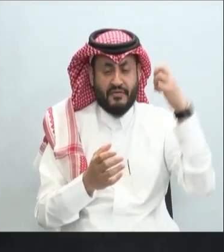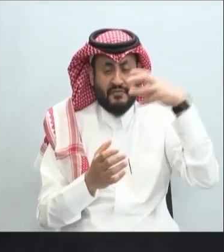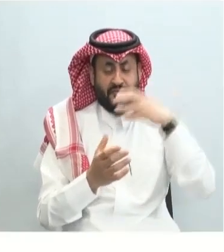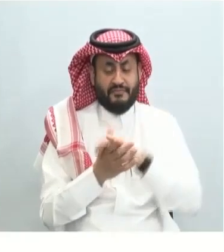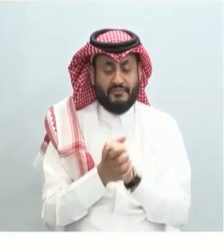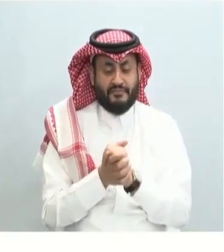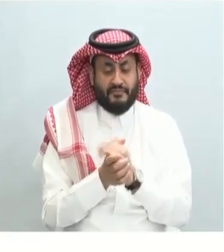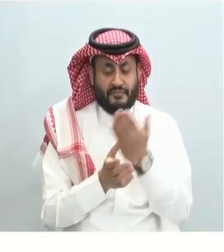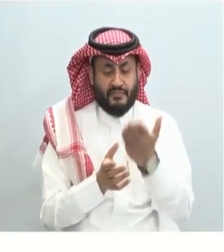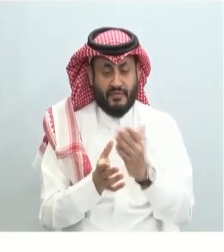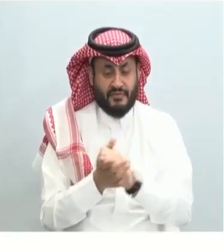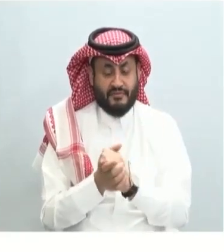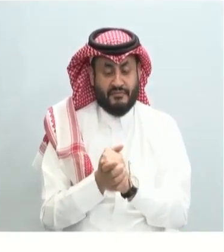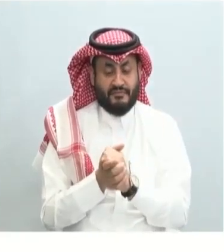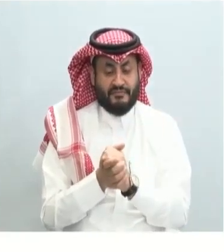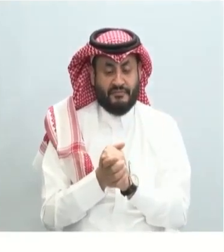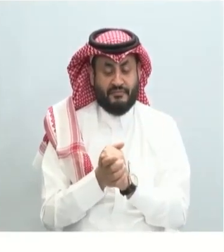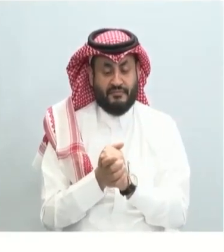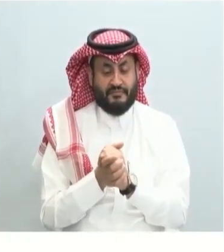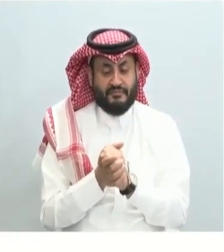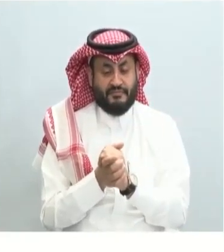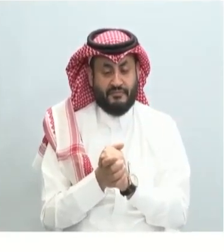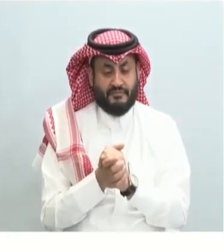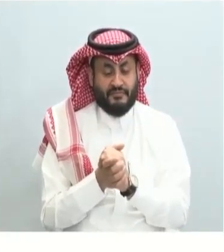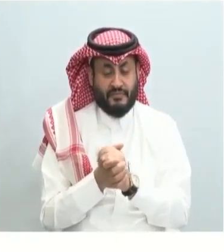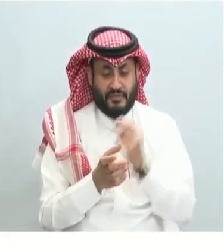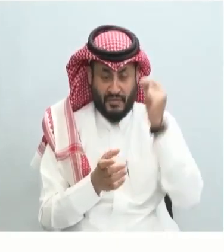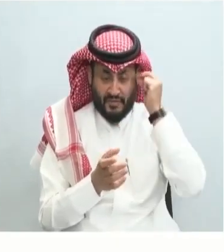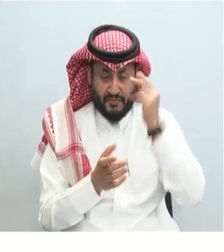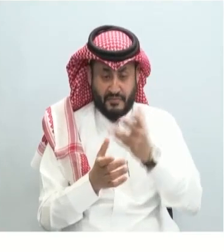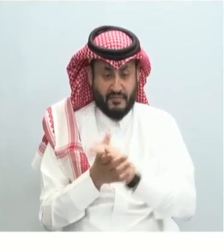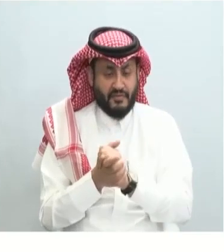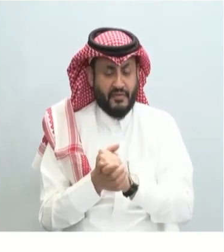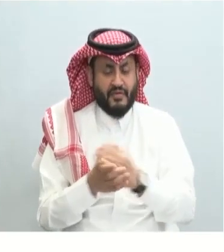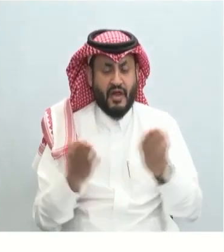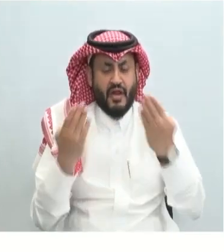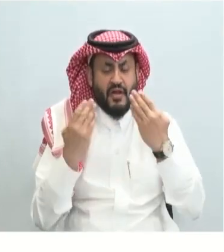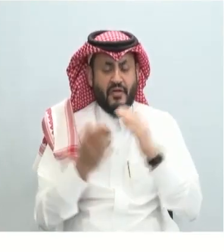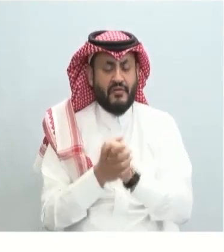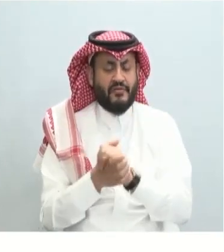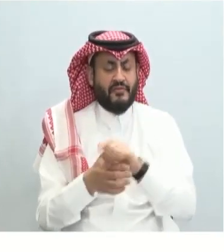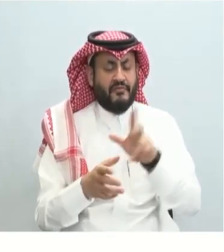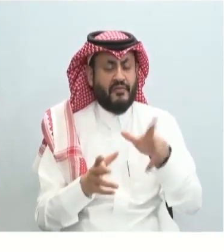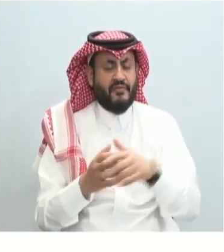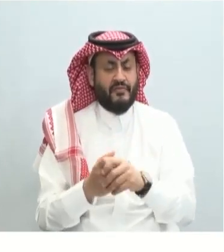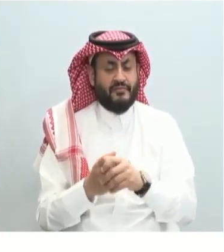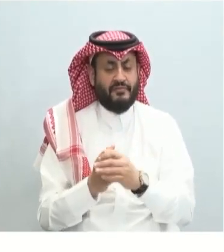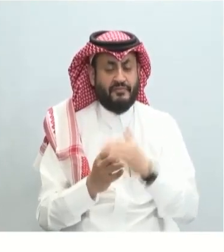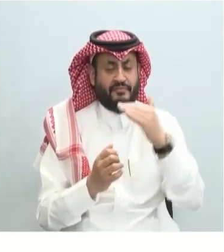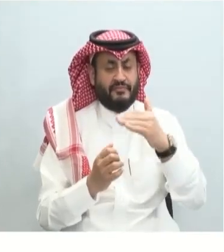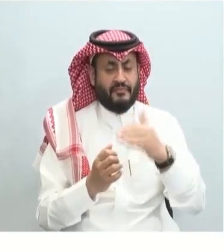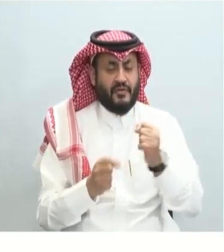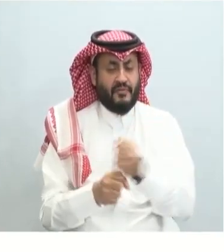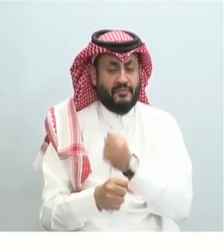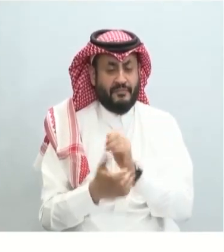is washing its face. So we can know what's the weather like for each of these